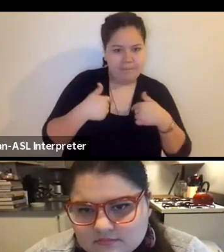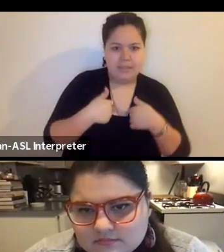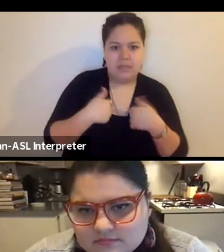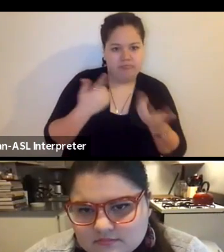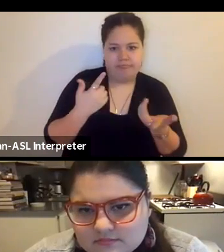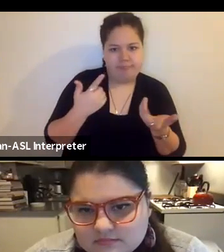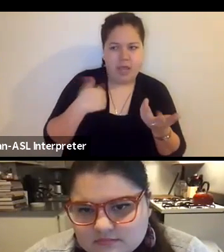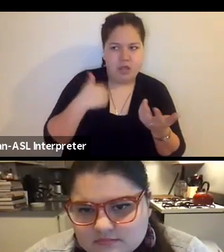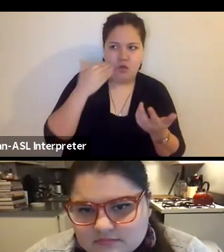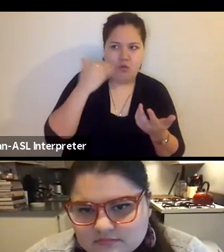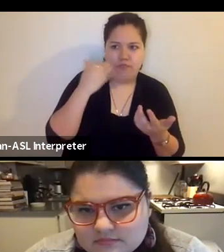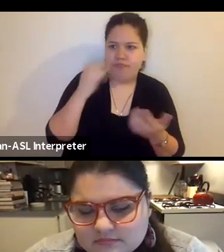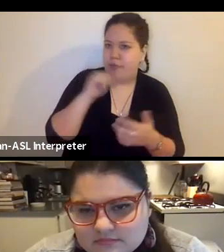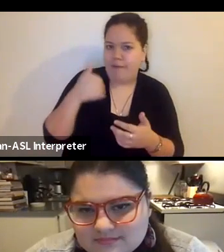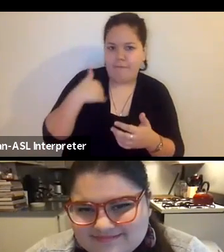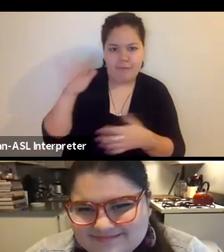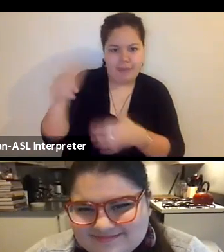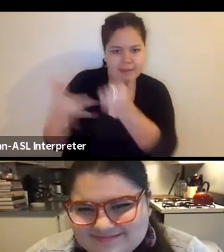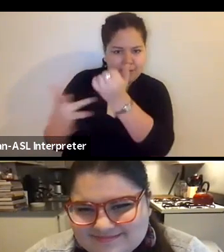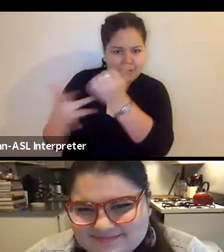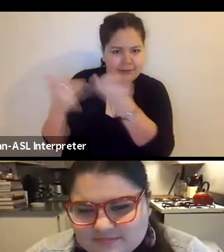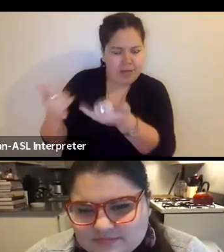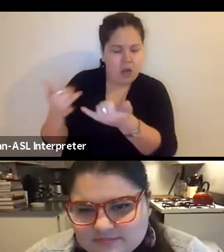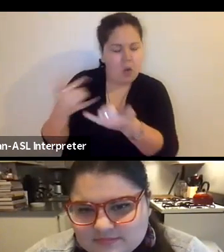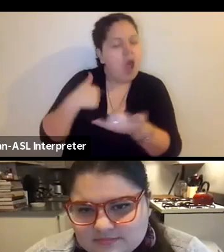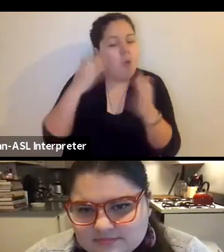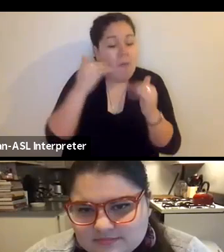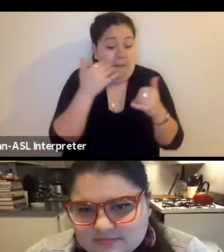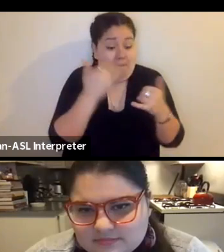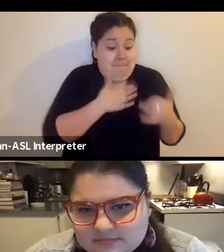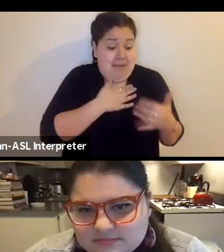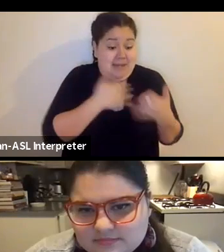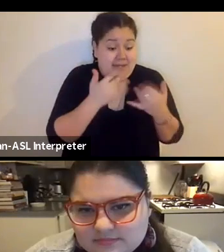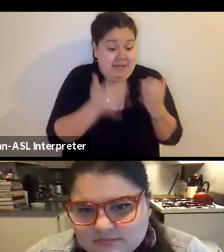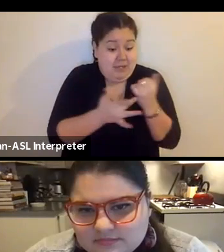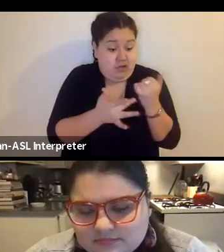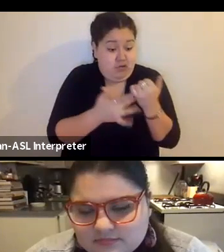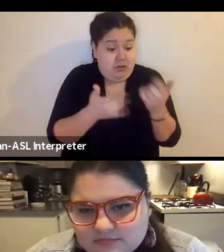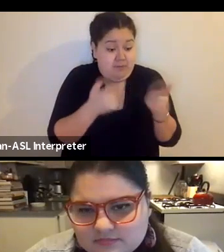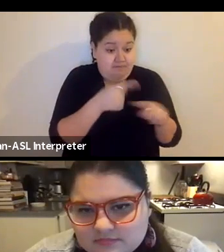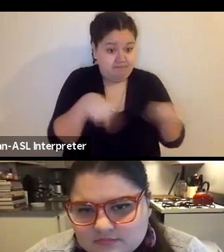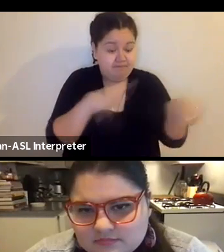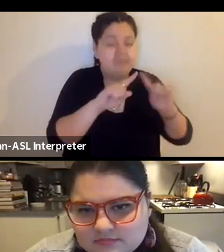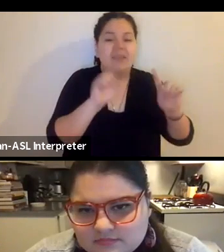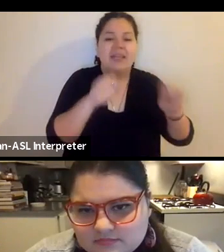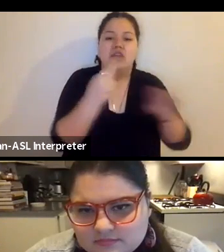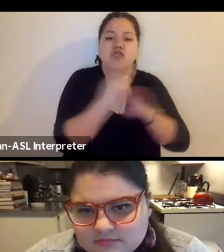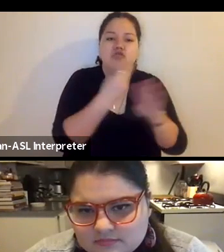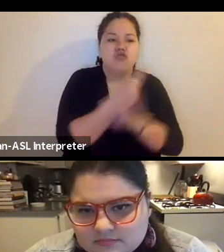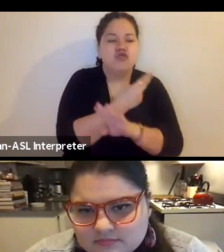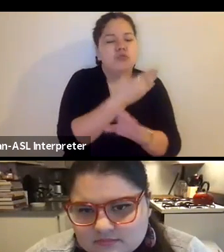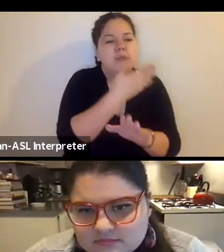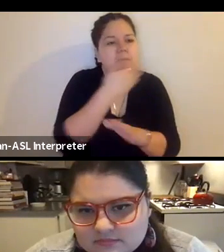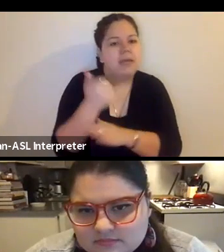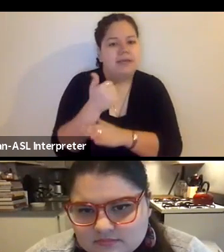for years and years and years, and we put forth our very best with